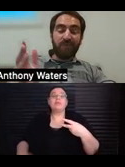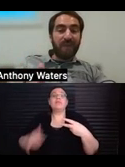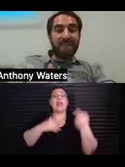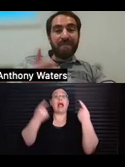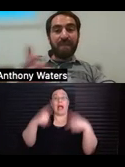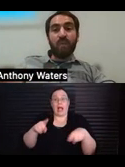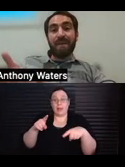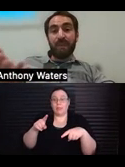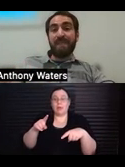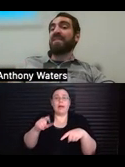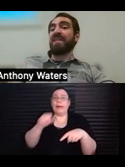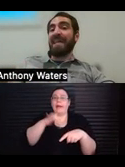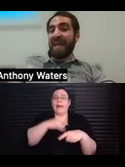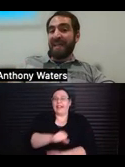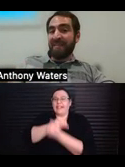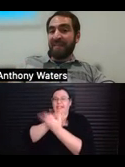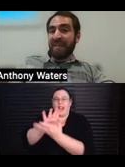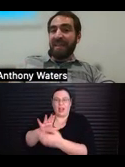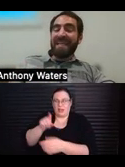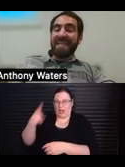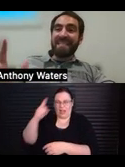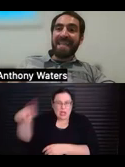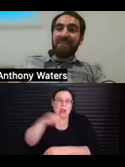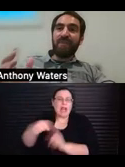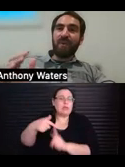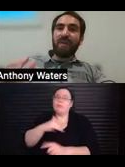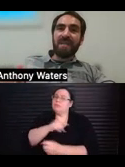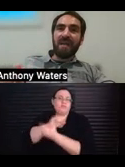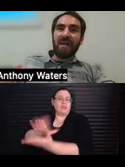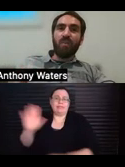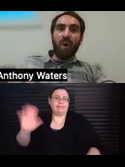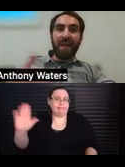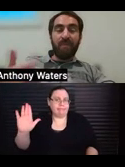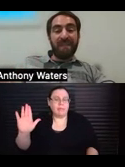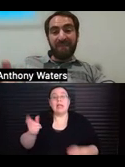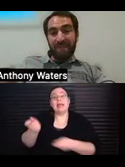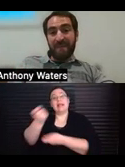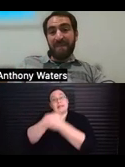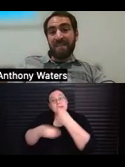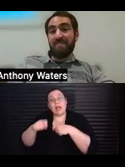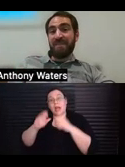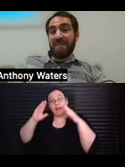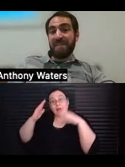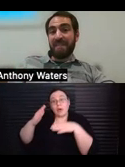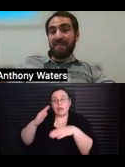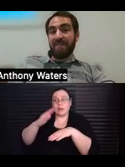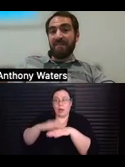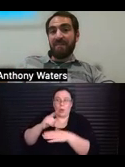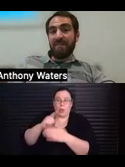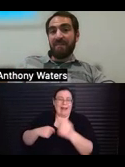avoid confronting them on what I believe is a lie, and instead focus on what I believe they may be